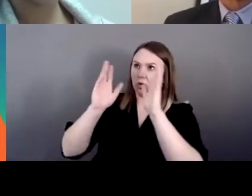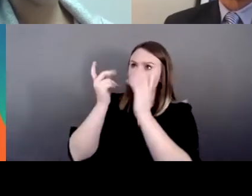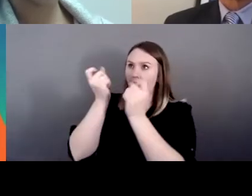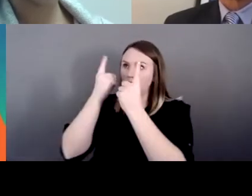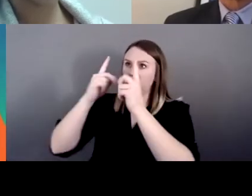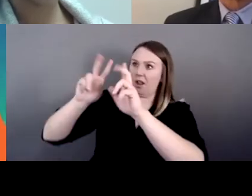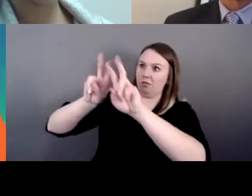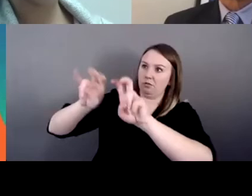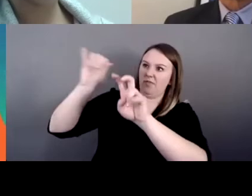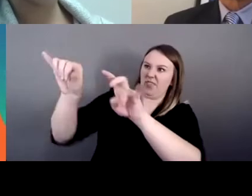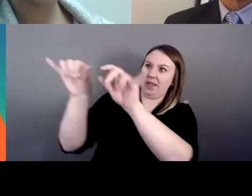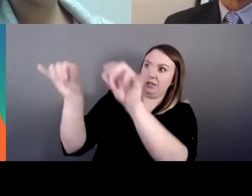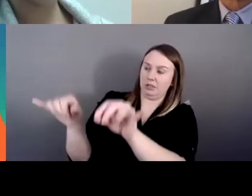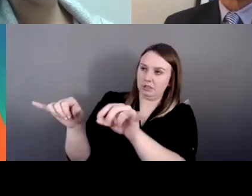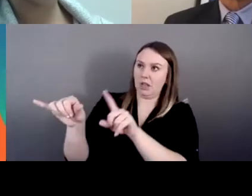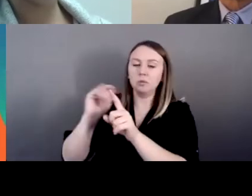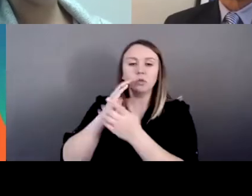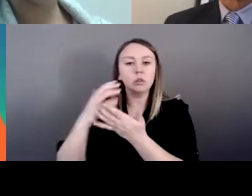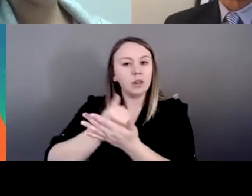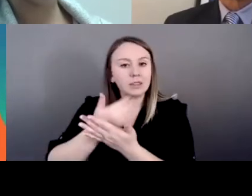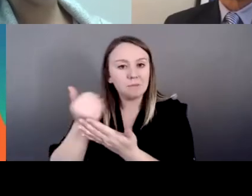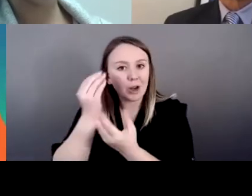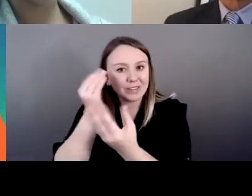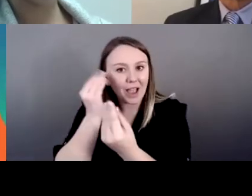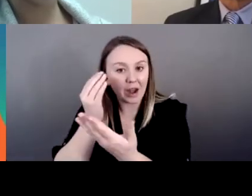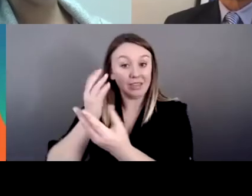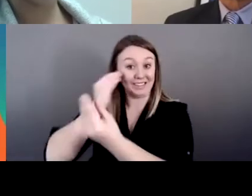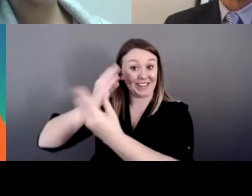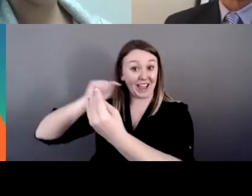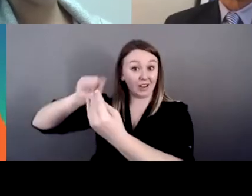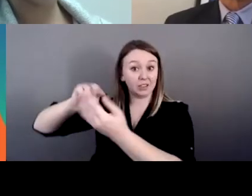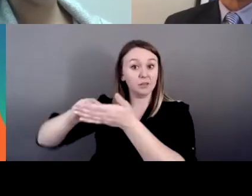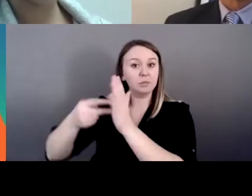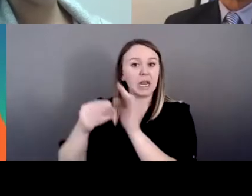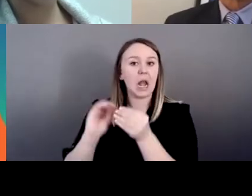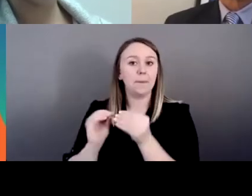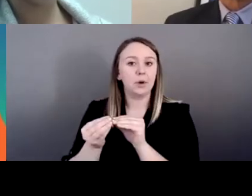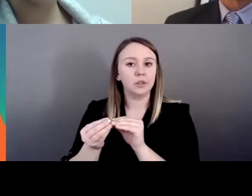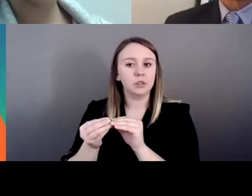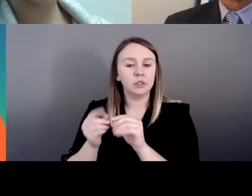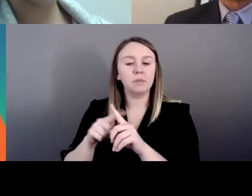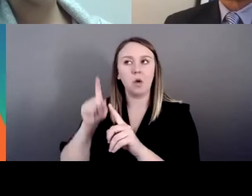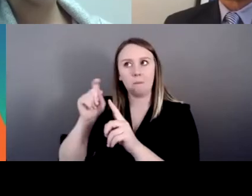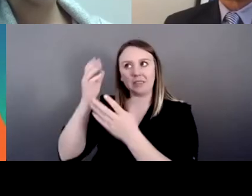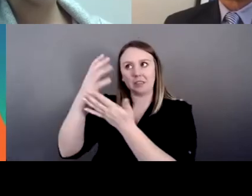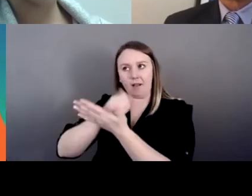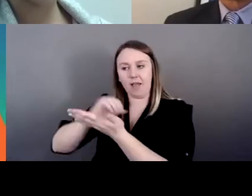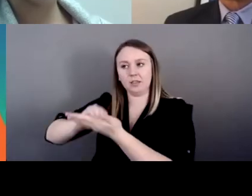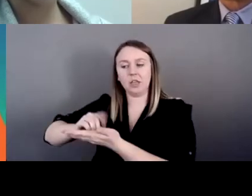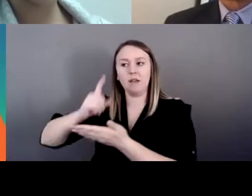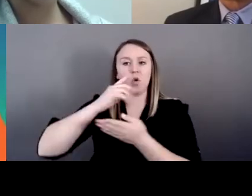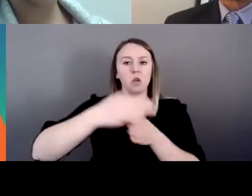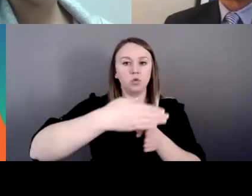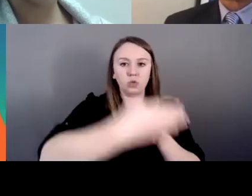better data, which is just numbers, but we have to understand that as far as outcomes, and outcomes is like what